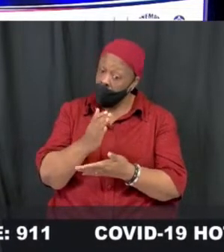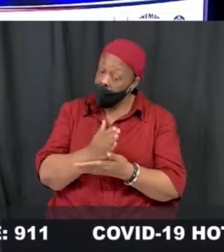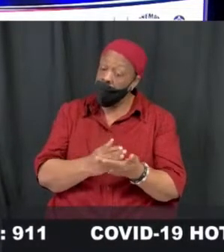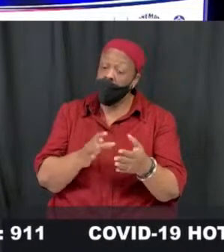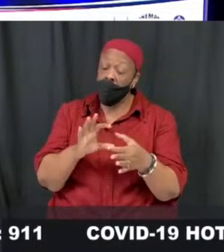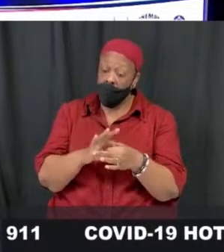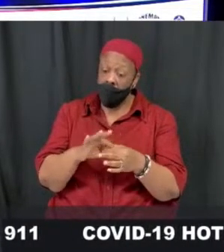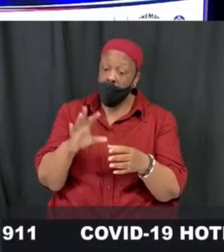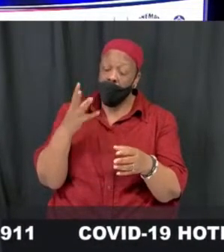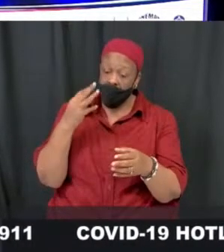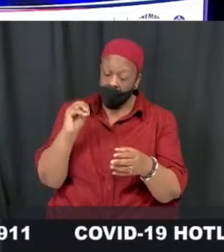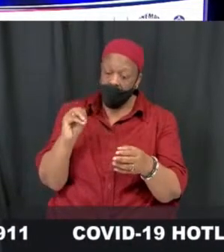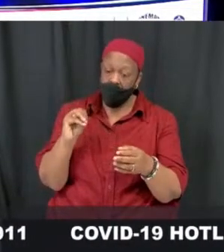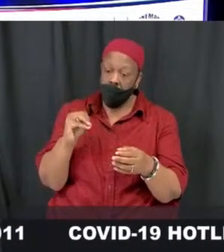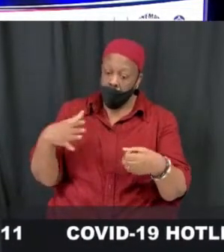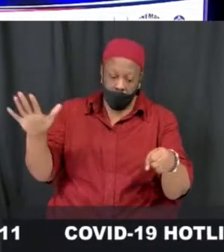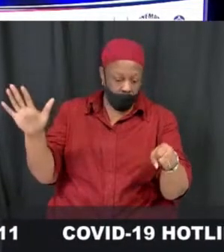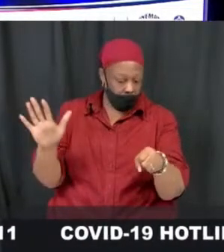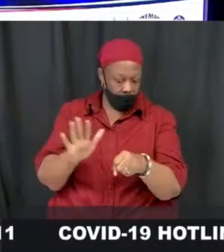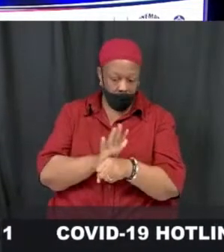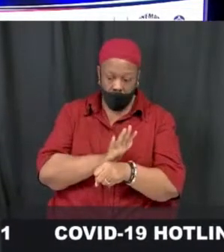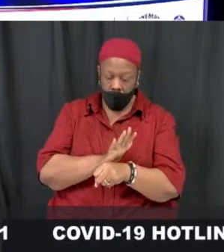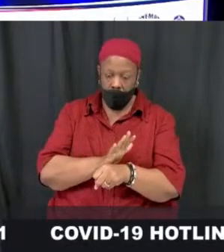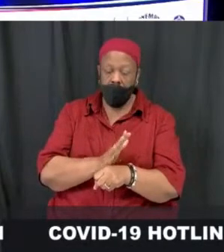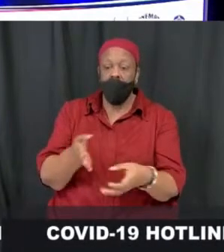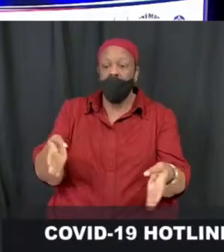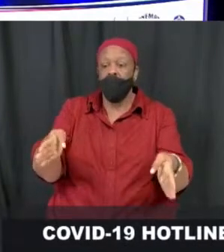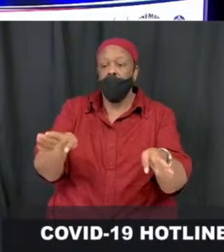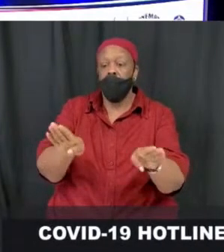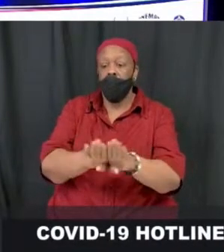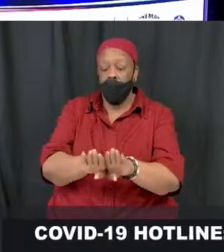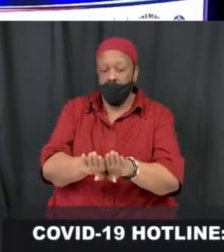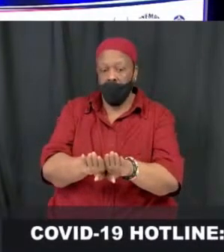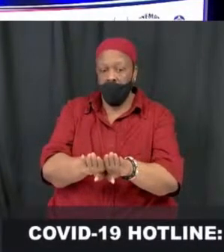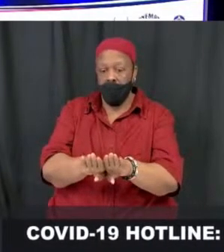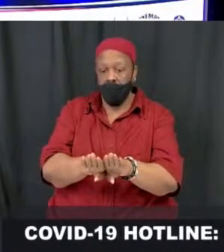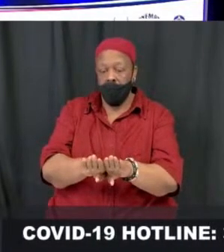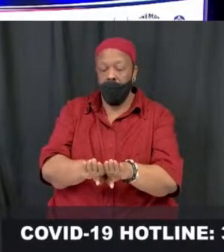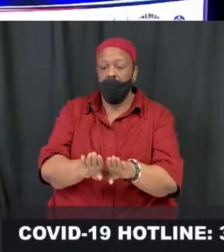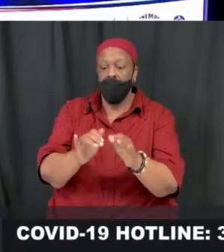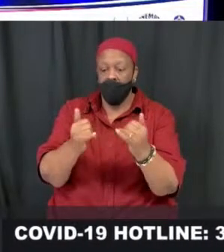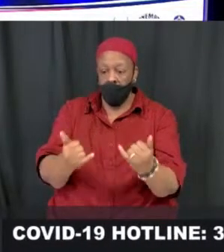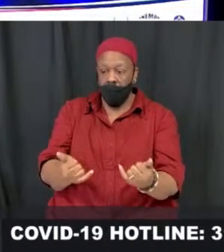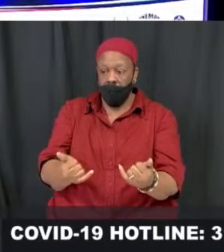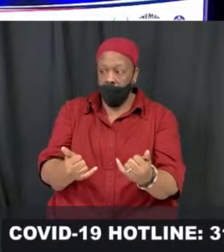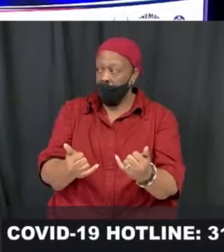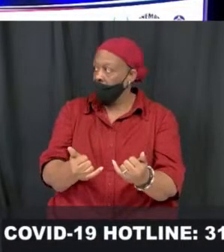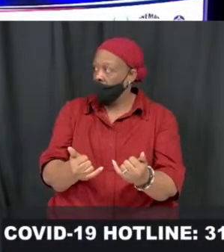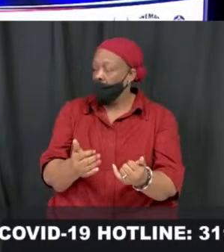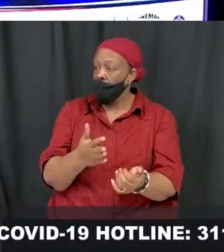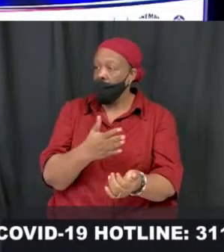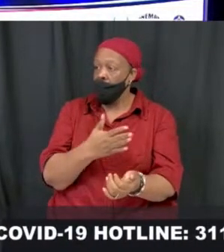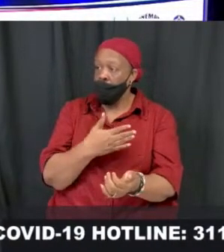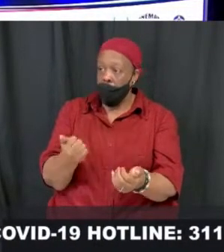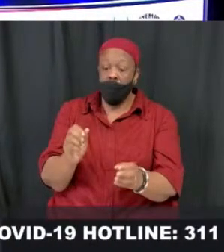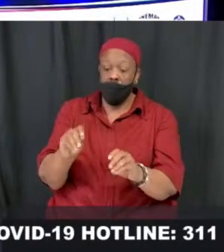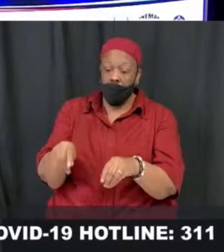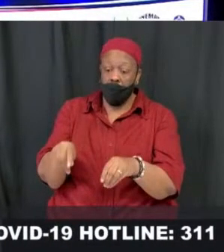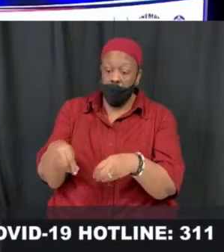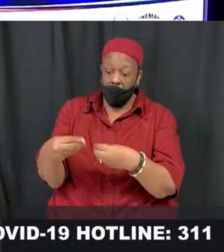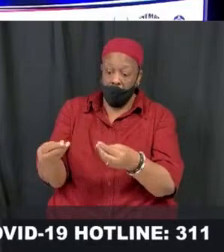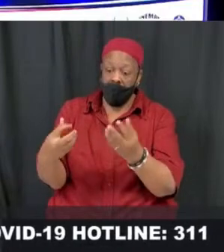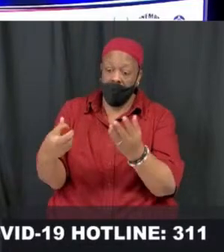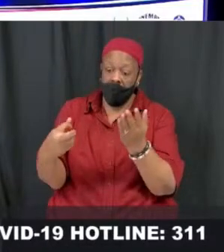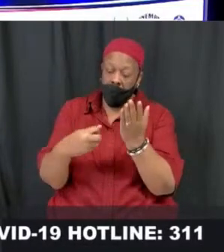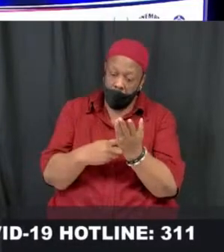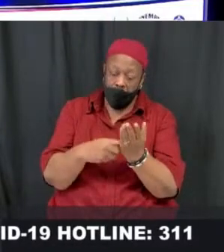And Saturday and Sunday, they were closed down well before the recommended closing time. This would be ticket